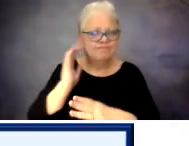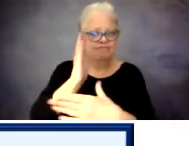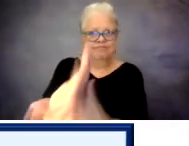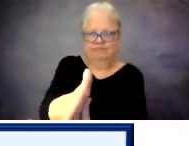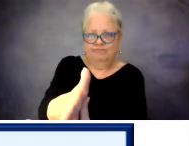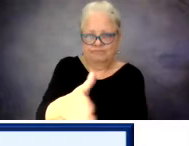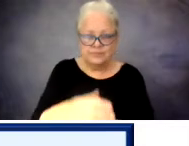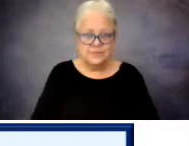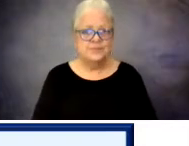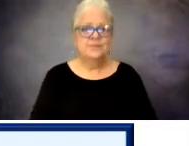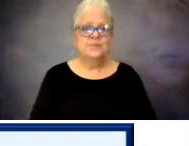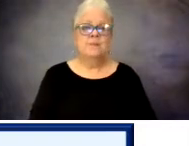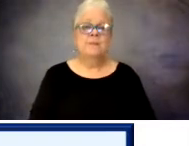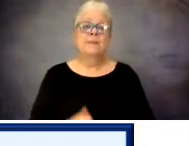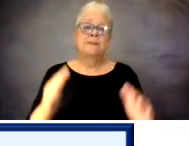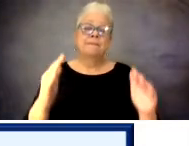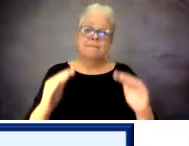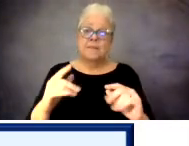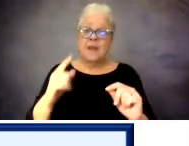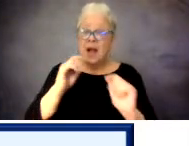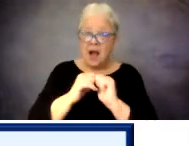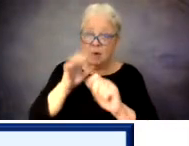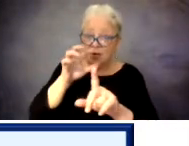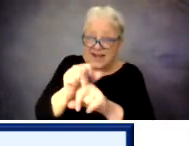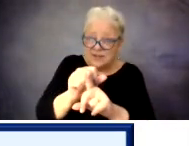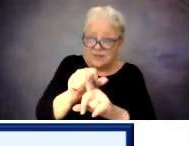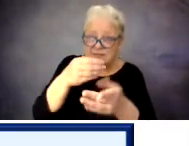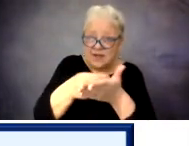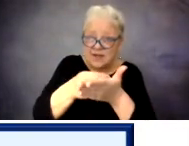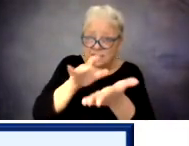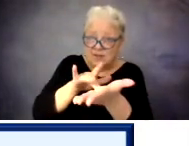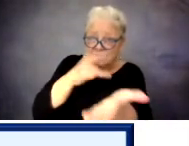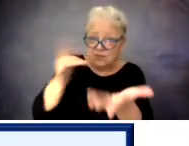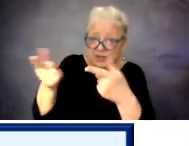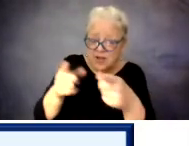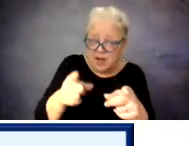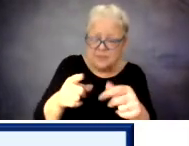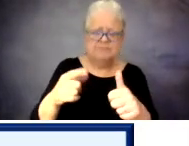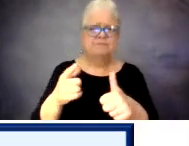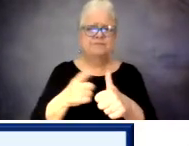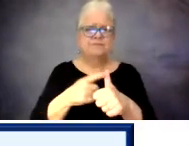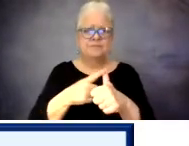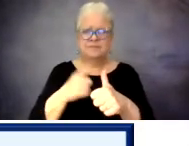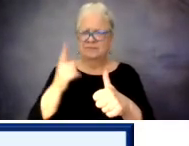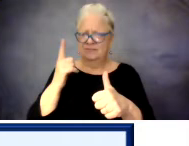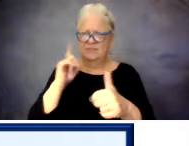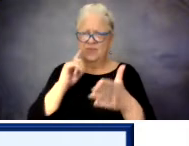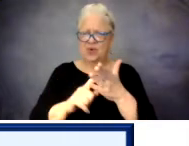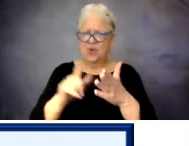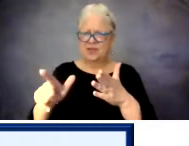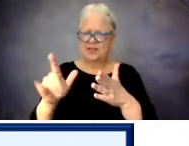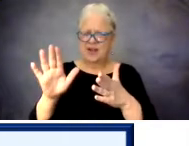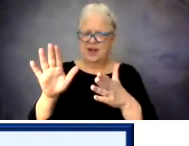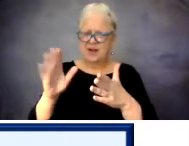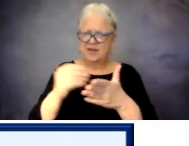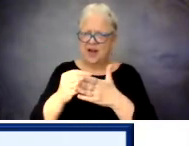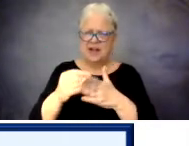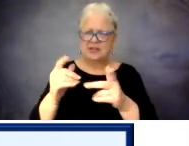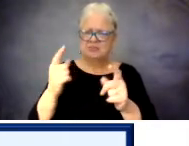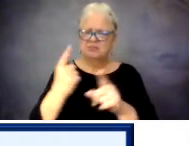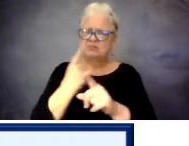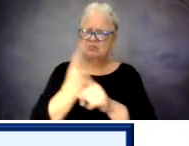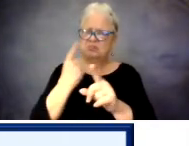So some things to look for financial exploitation: unusual changes in financial activity. If you have an elder who only